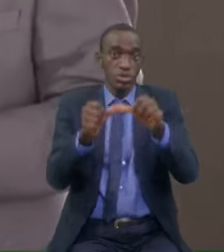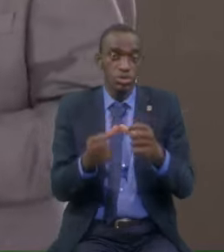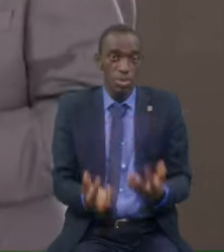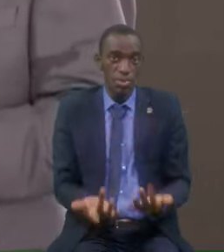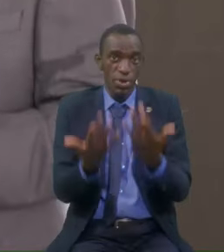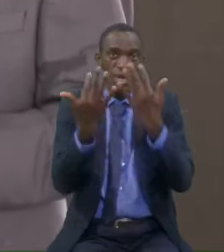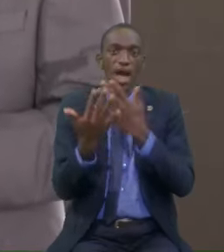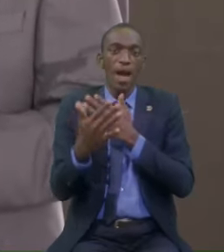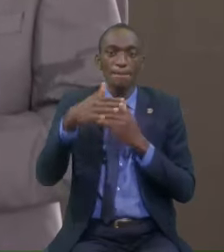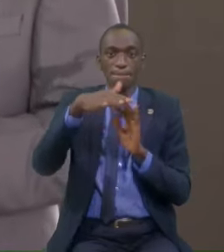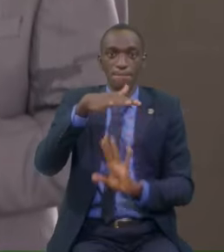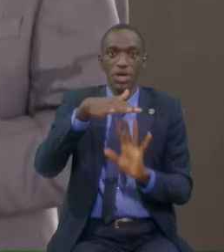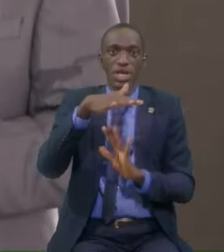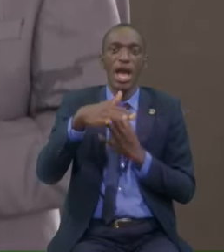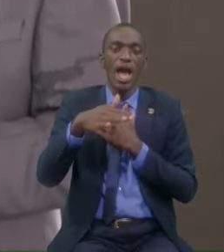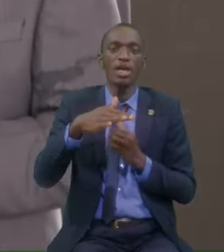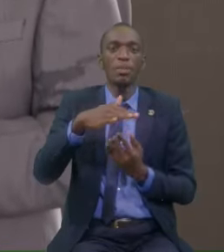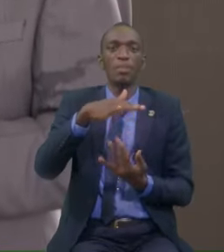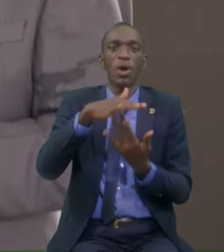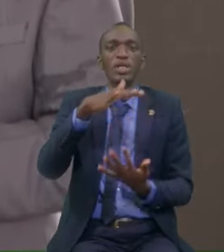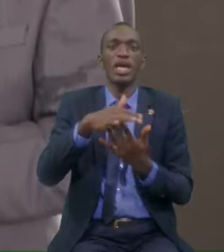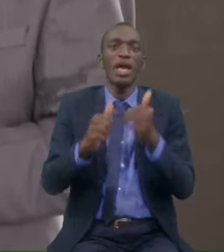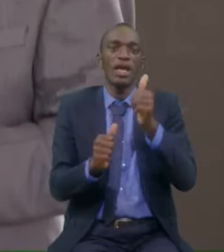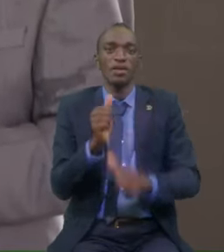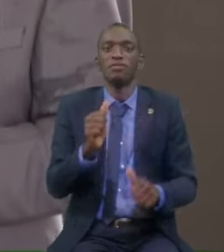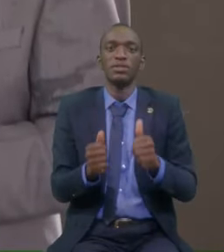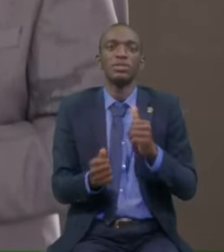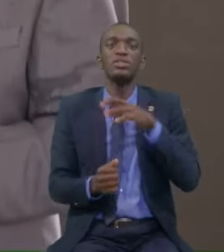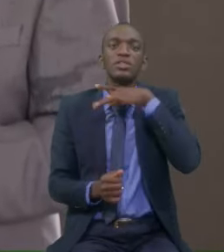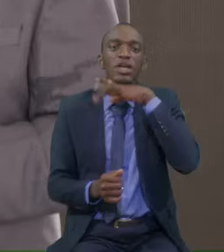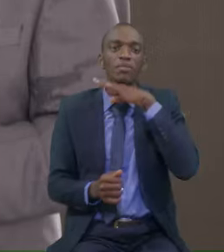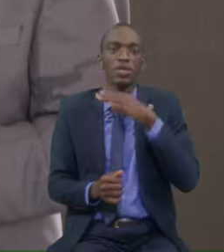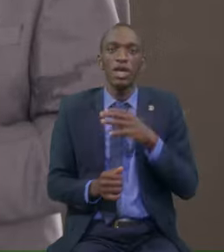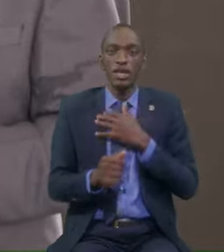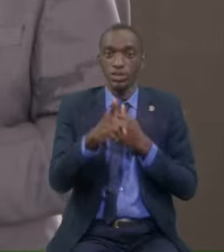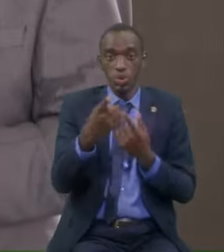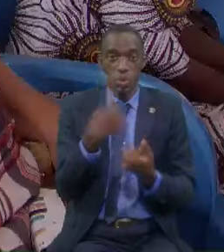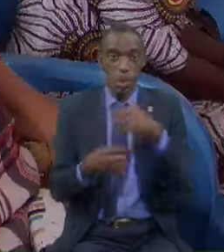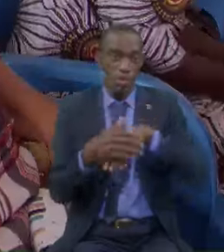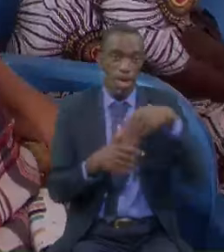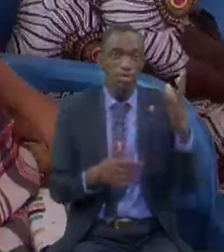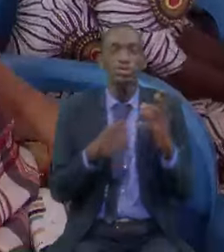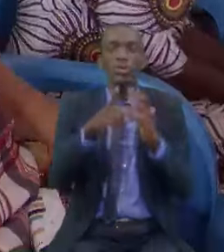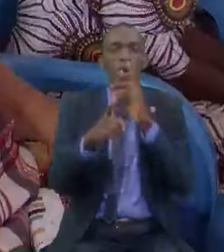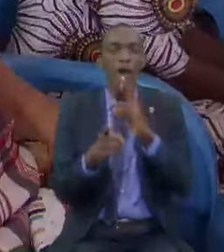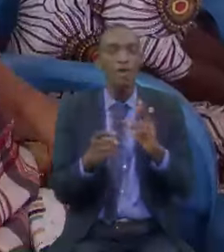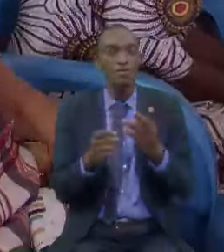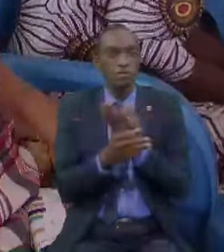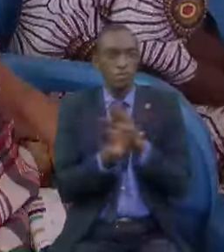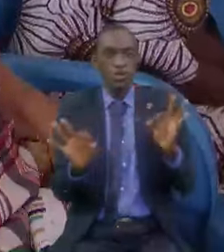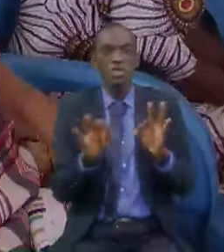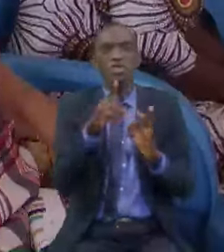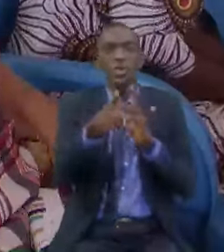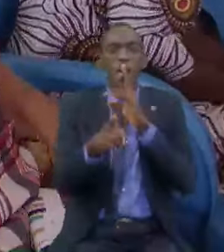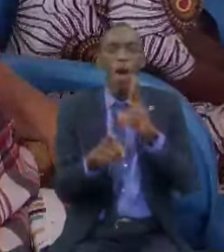every chap. And you come out, you're free. You're full. Amen. You're powerful.